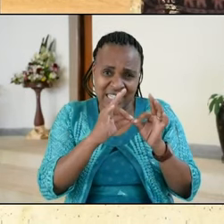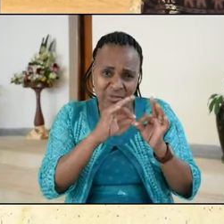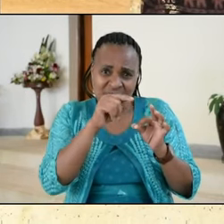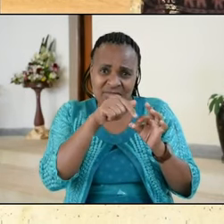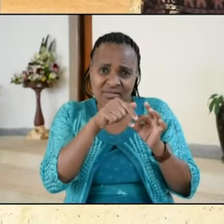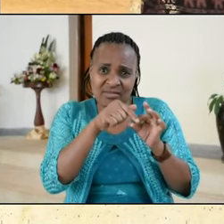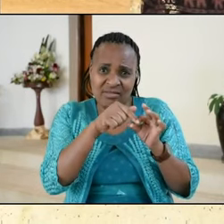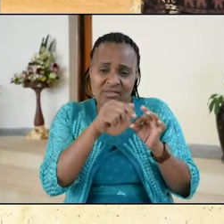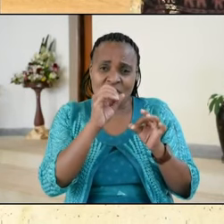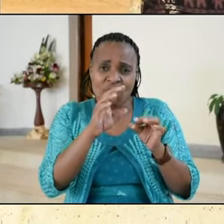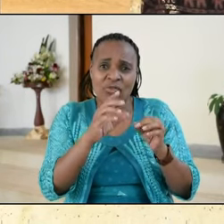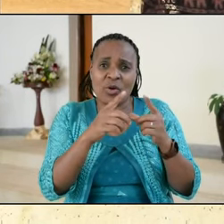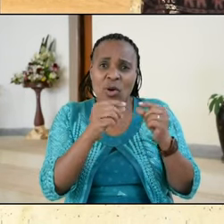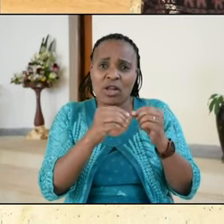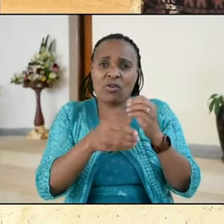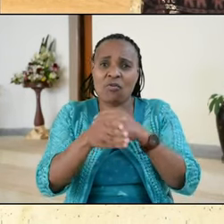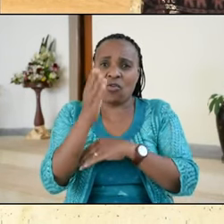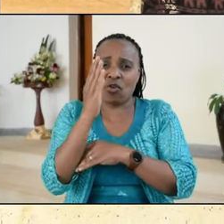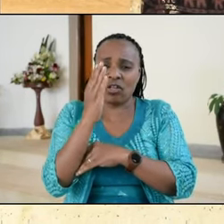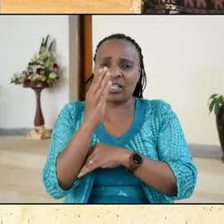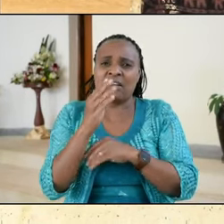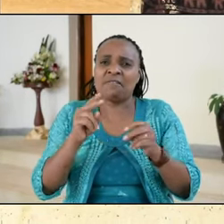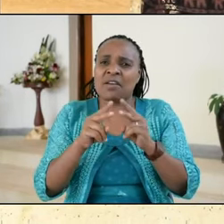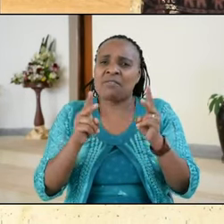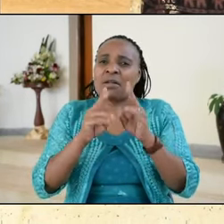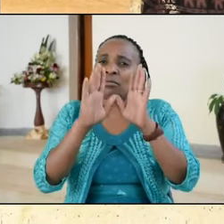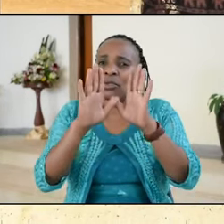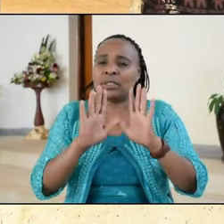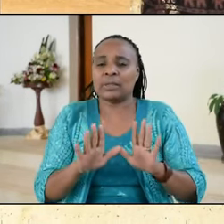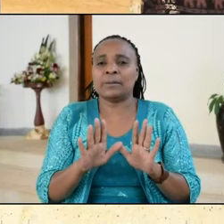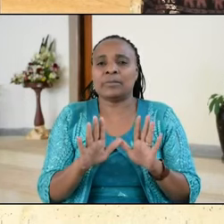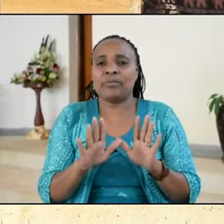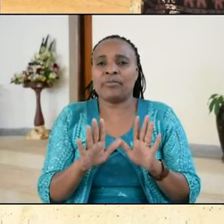of the Word of God is necessary.